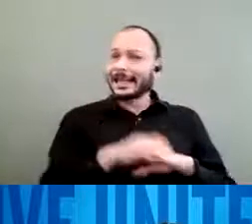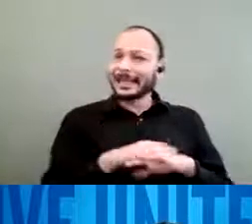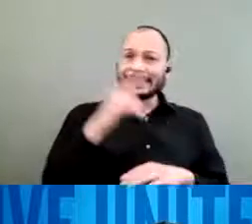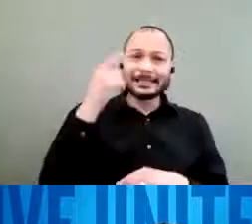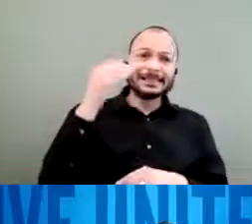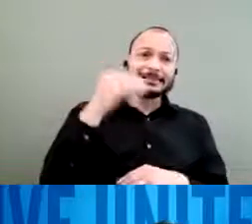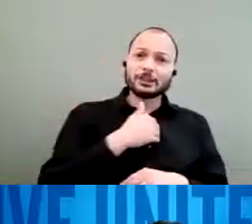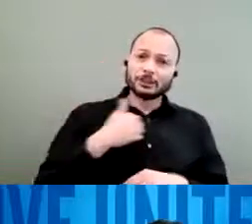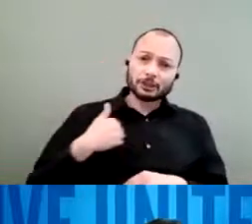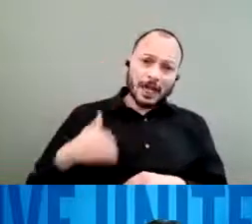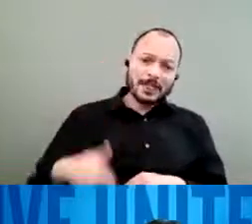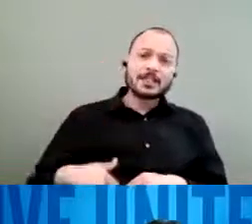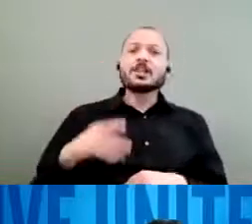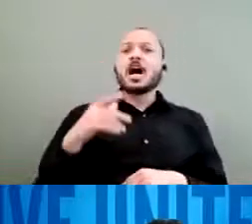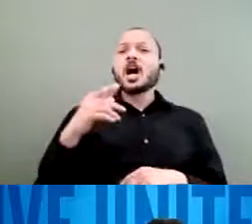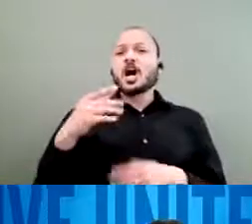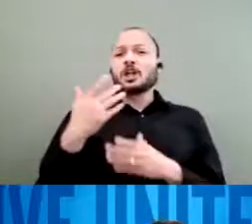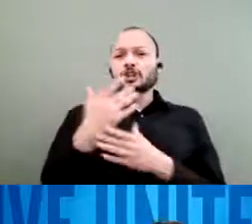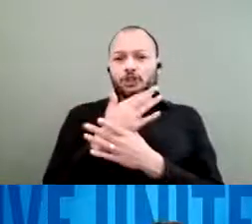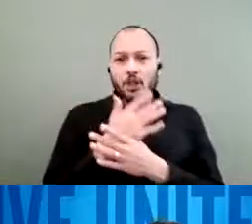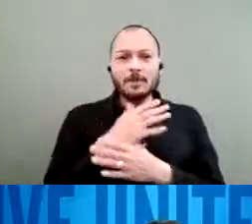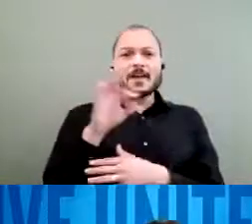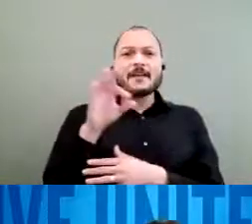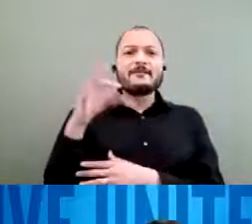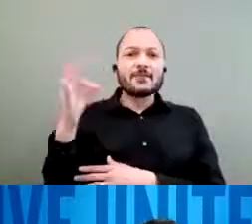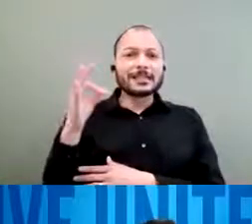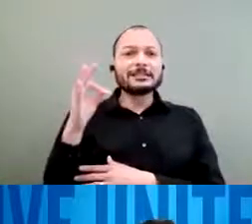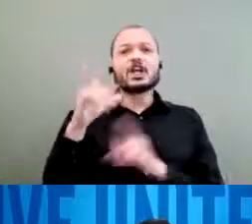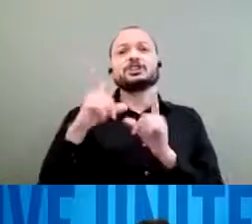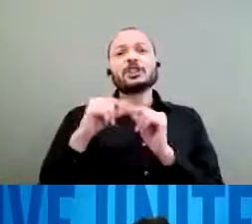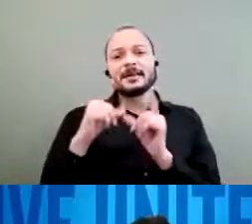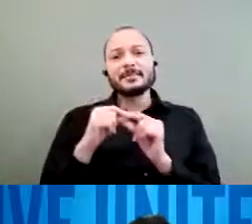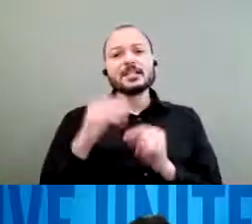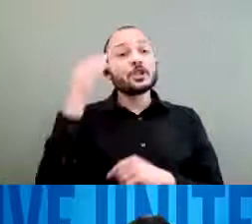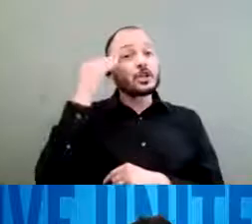German, French, Japanese, Korean, and Spanish.